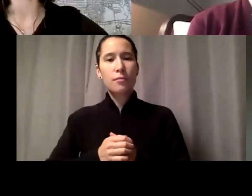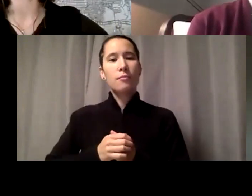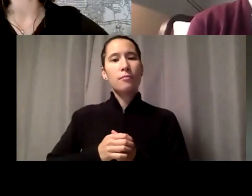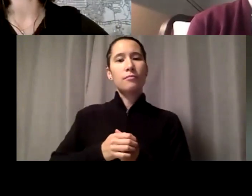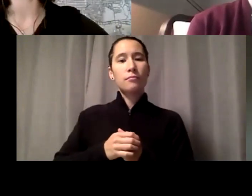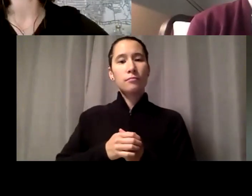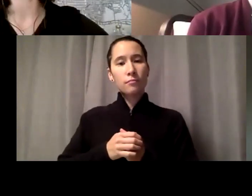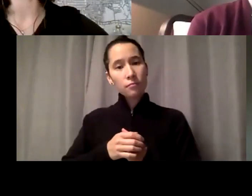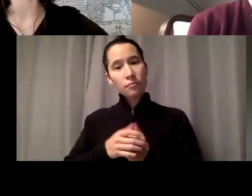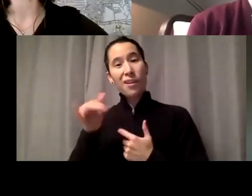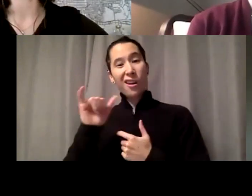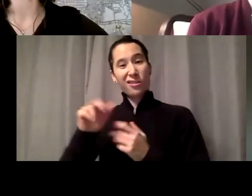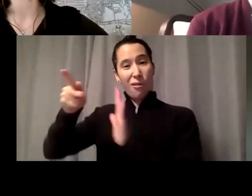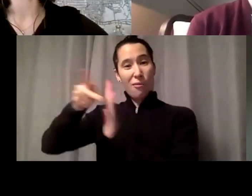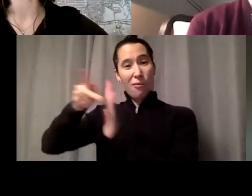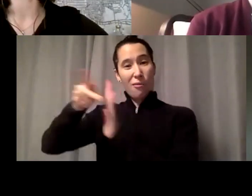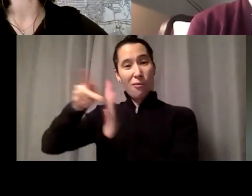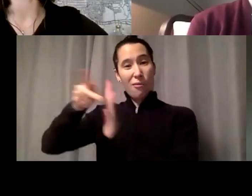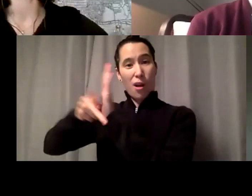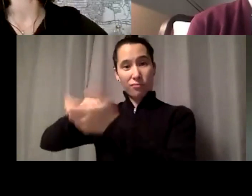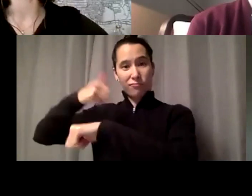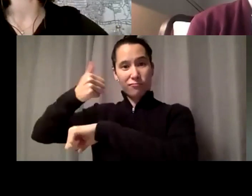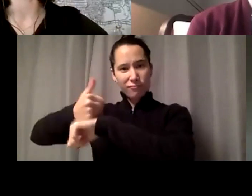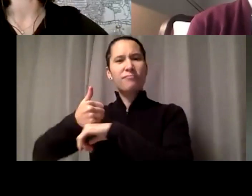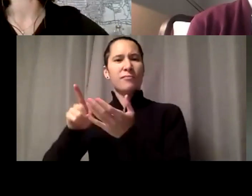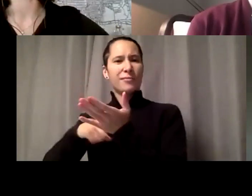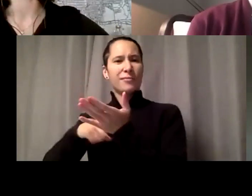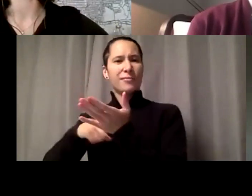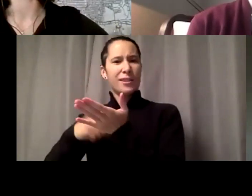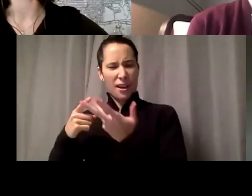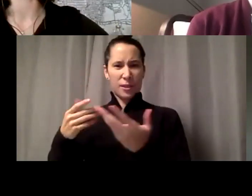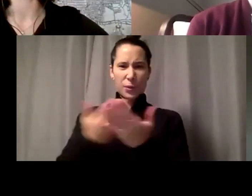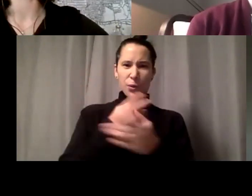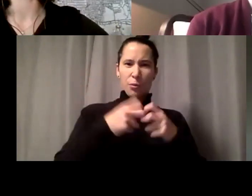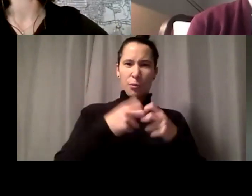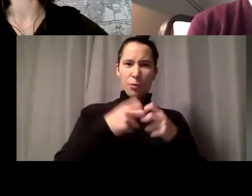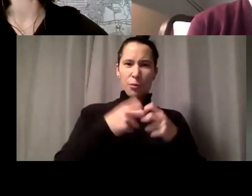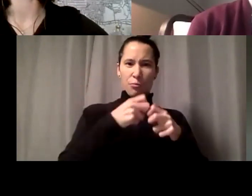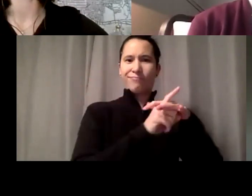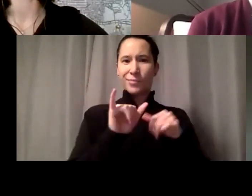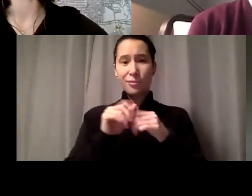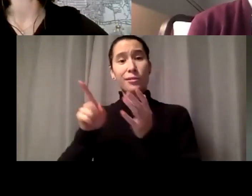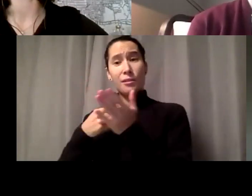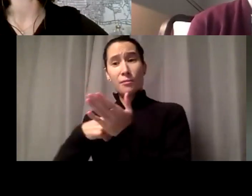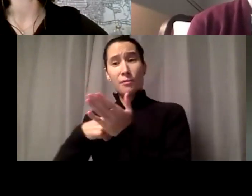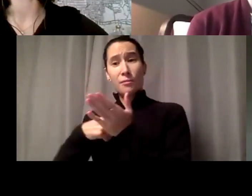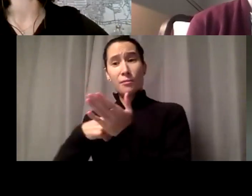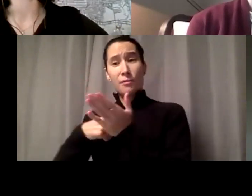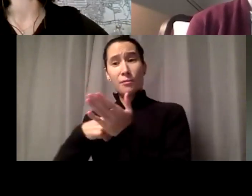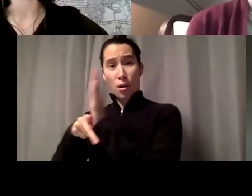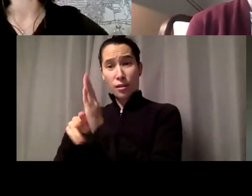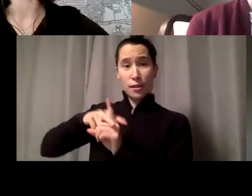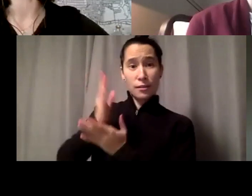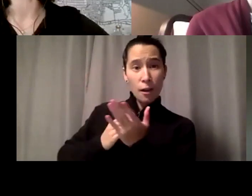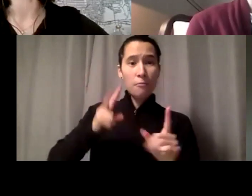solve some issues, others emerge. So it is challenging to find a policy that's going to work for everyone. But we're